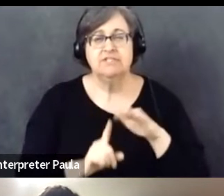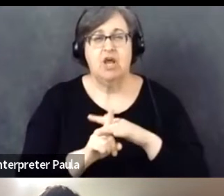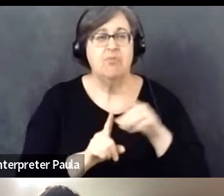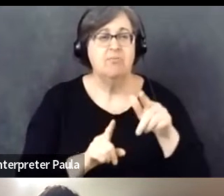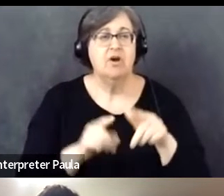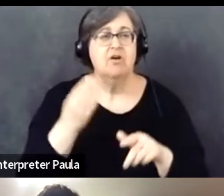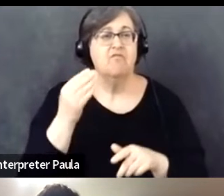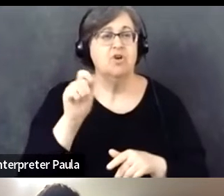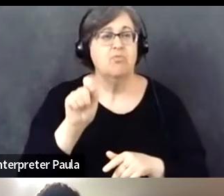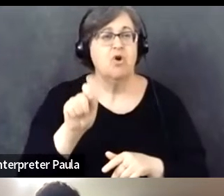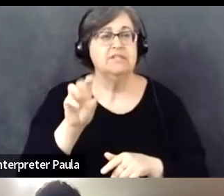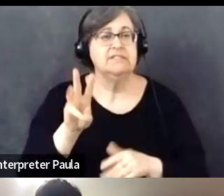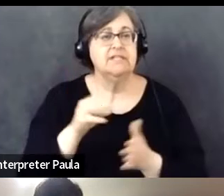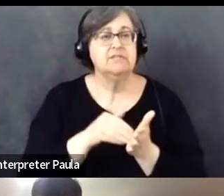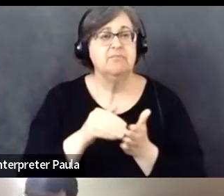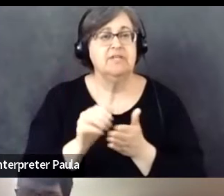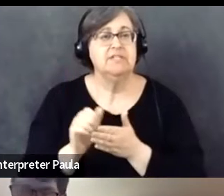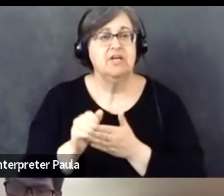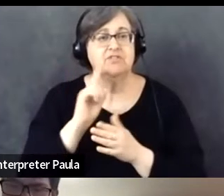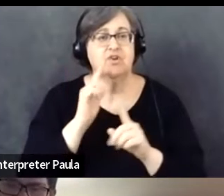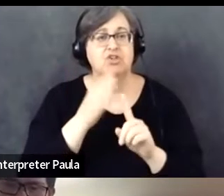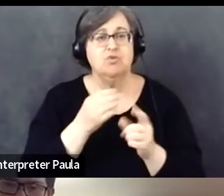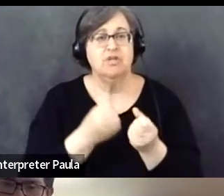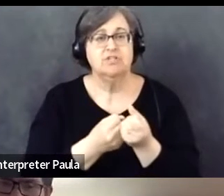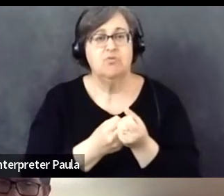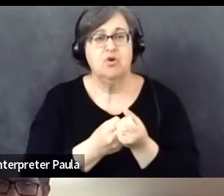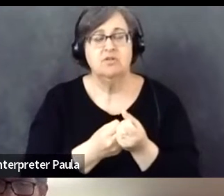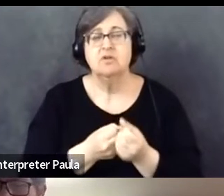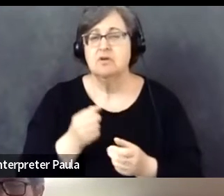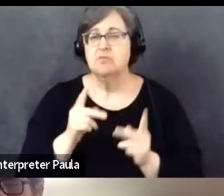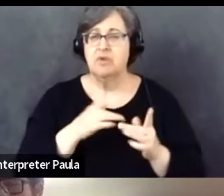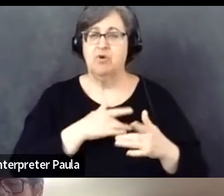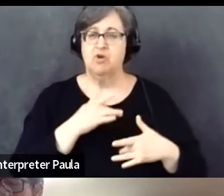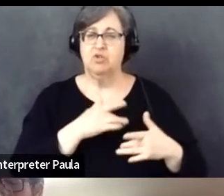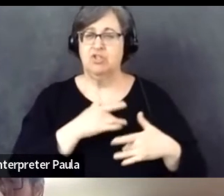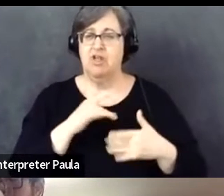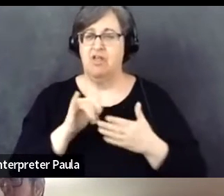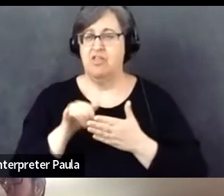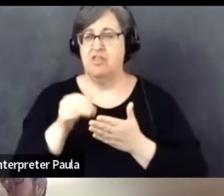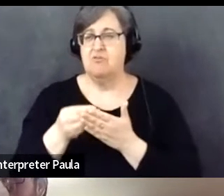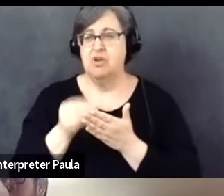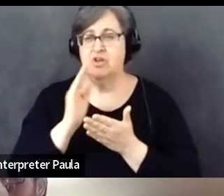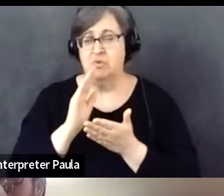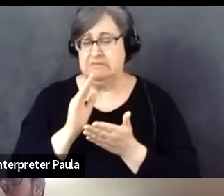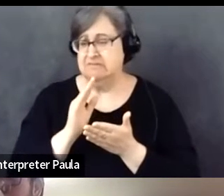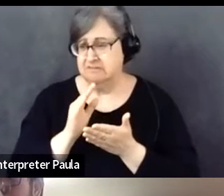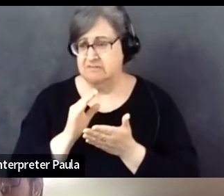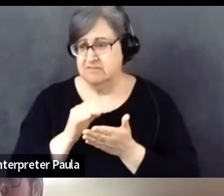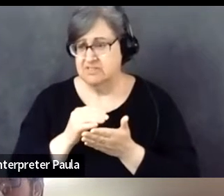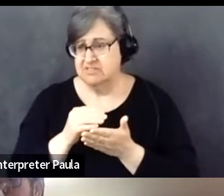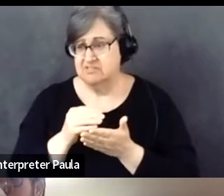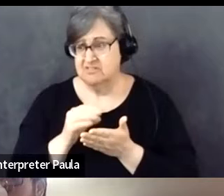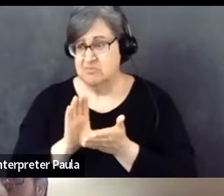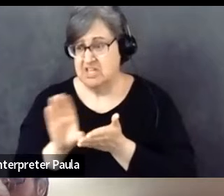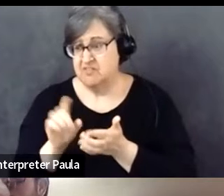support wages, there was some concern that those dollars would find their way actually to the staff. And we have now 3